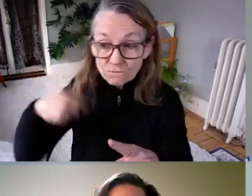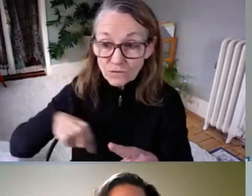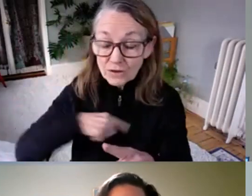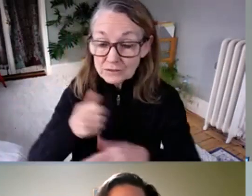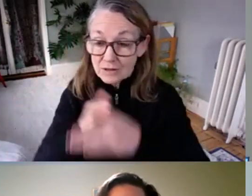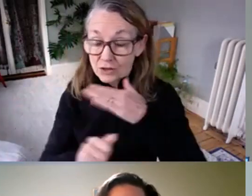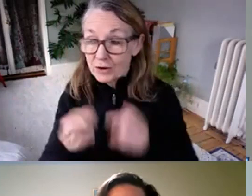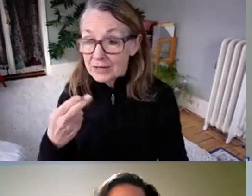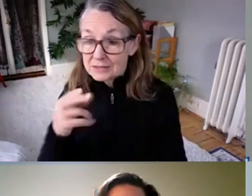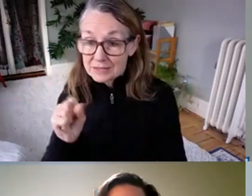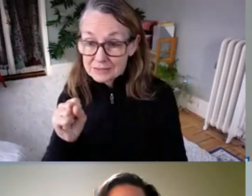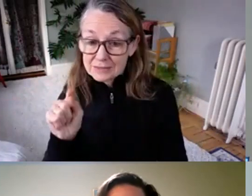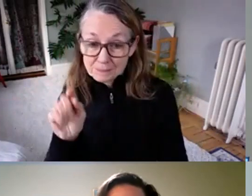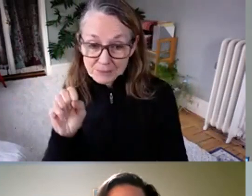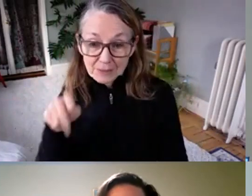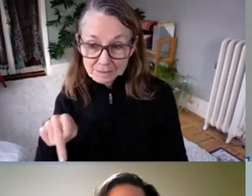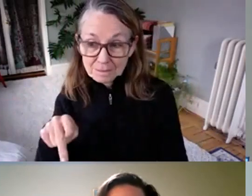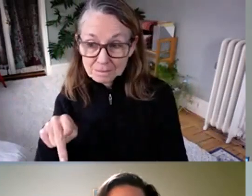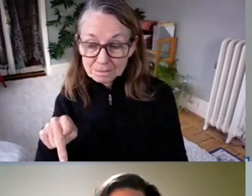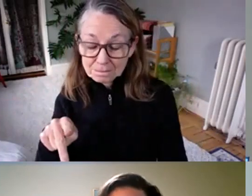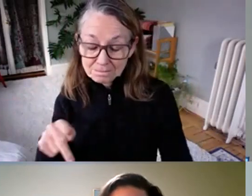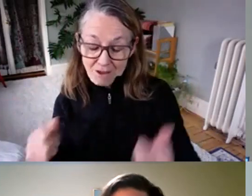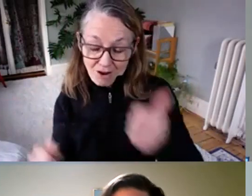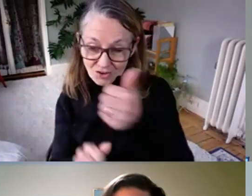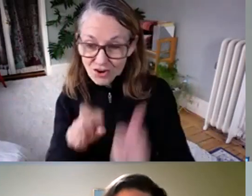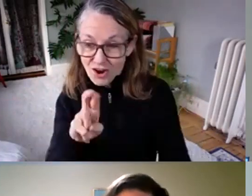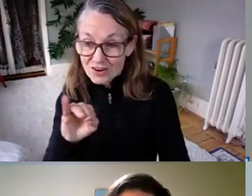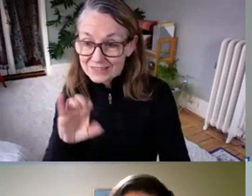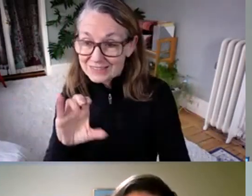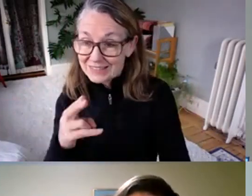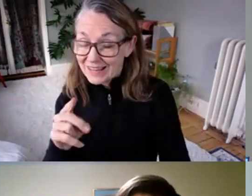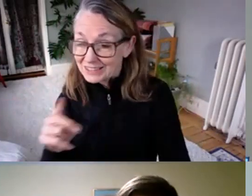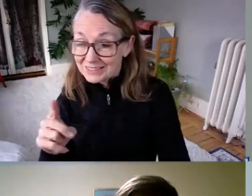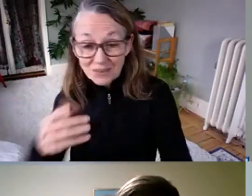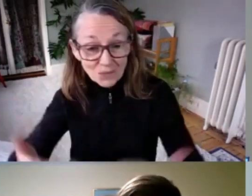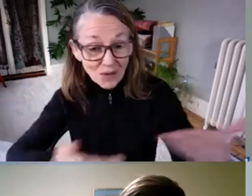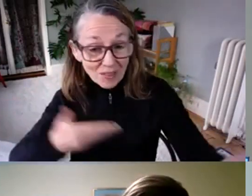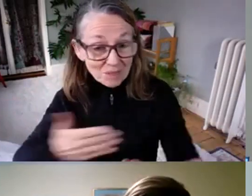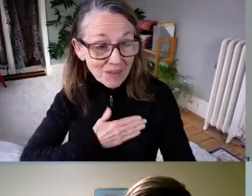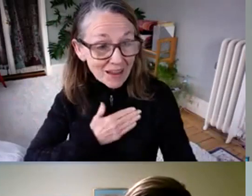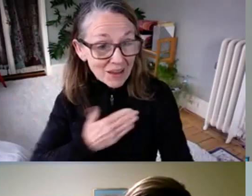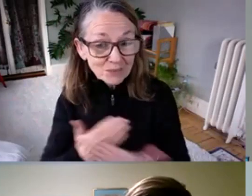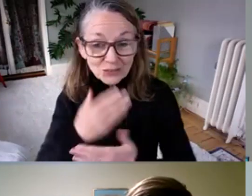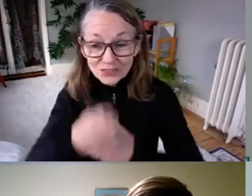System Transformation Project under RICDHH. And welcome, everyone. Happy New Year. Good to see you.